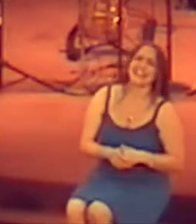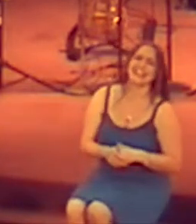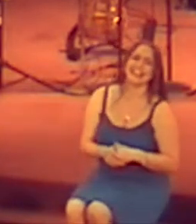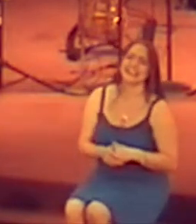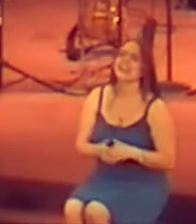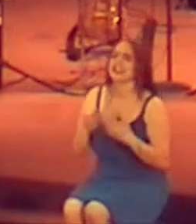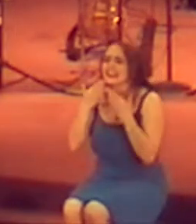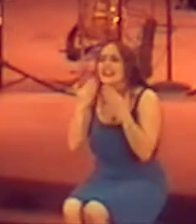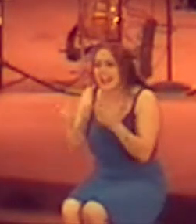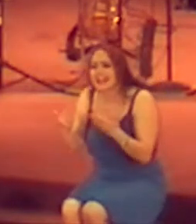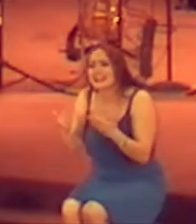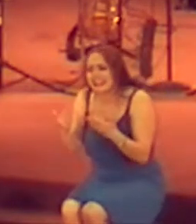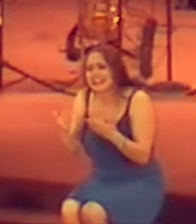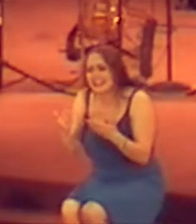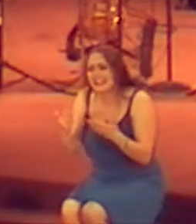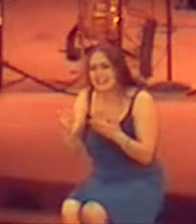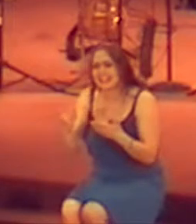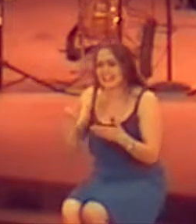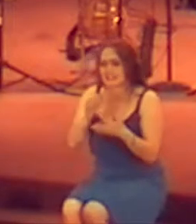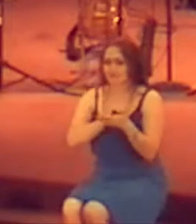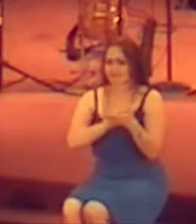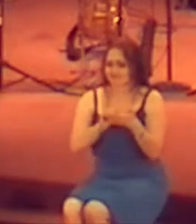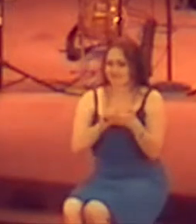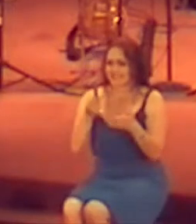I have it highlighted here.